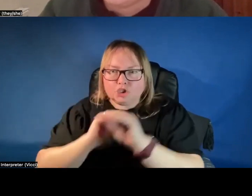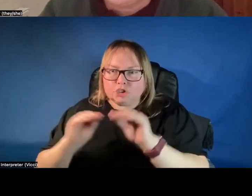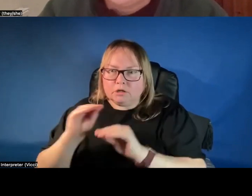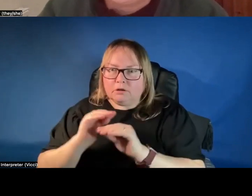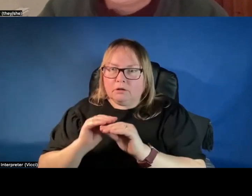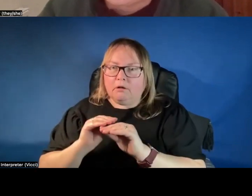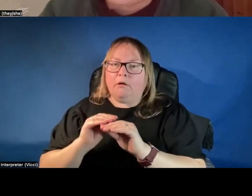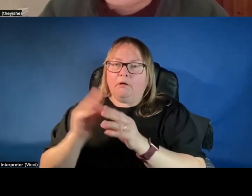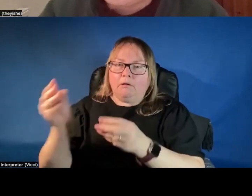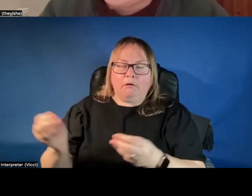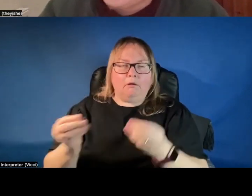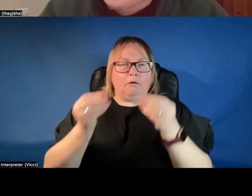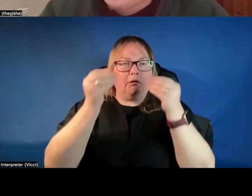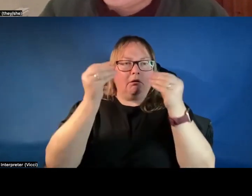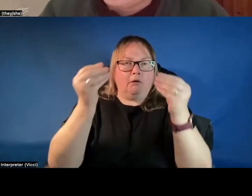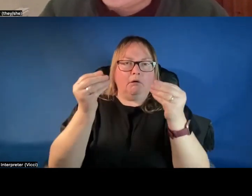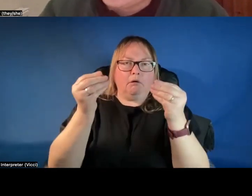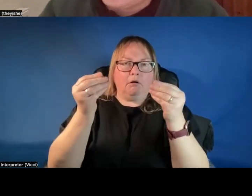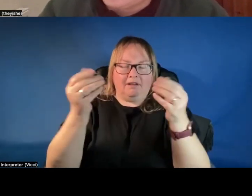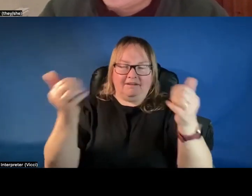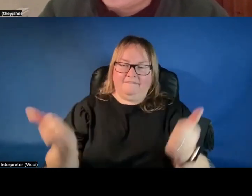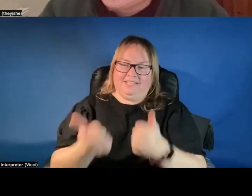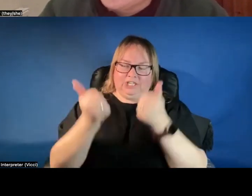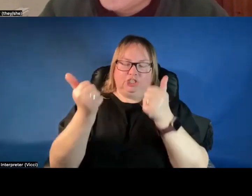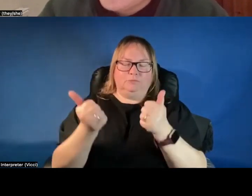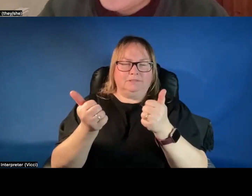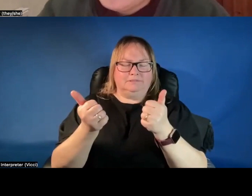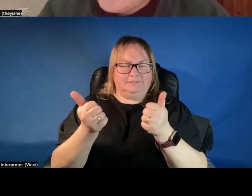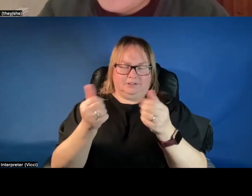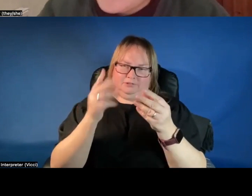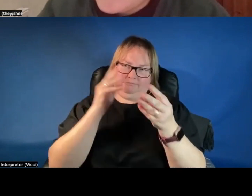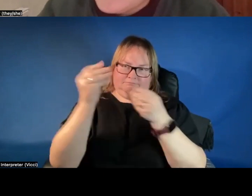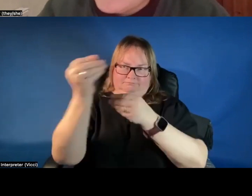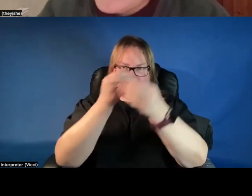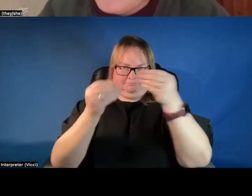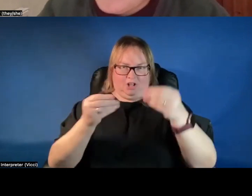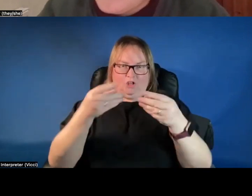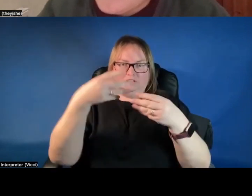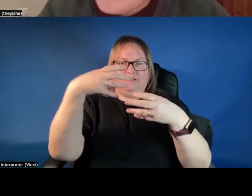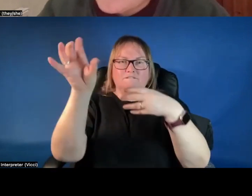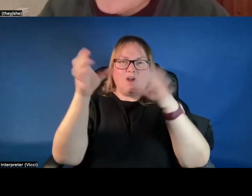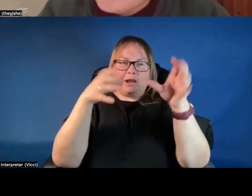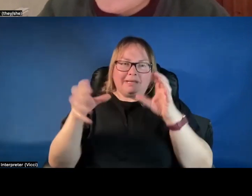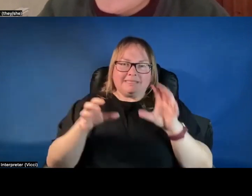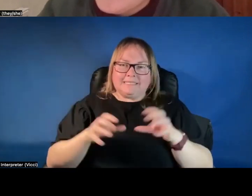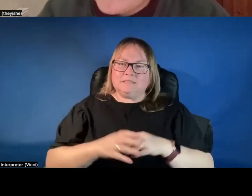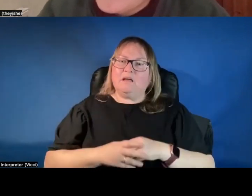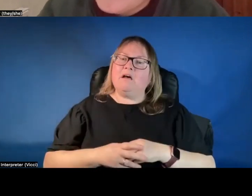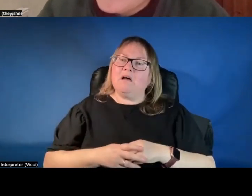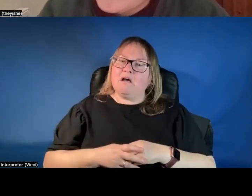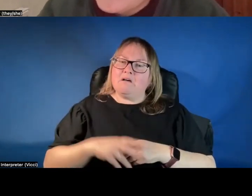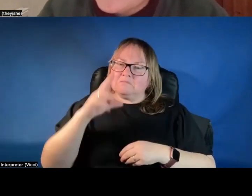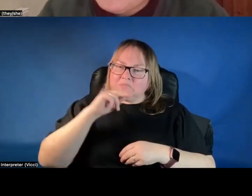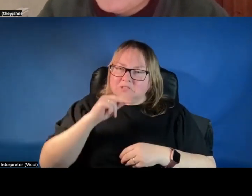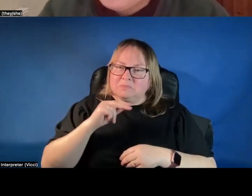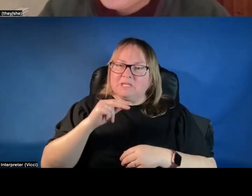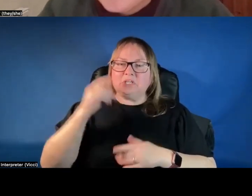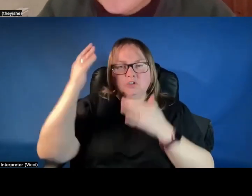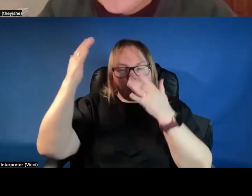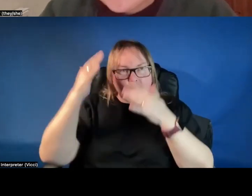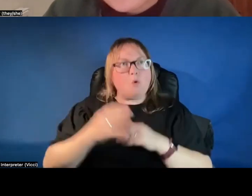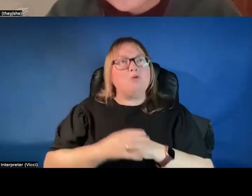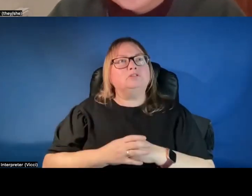work with the fragmented way I experience speech and thought. But everything spoken about here has really given me new language to be able to describe